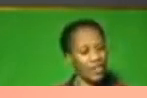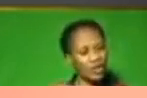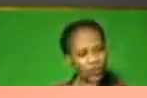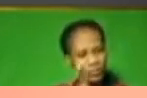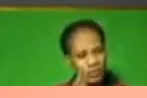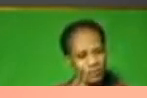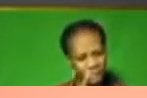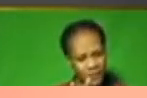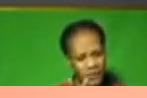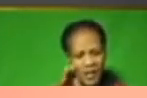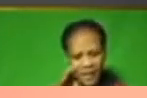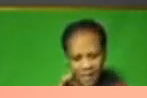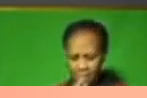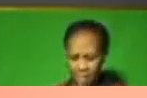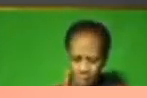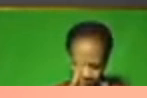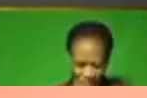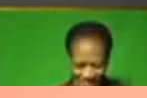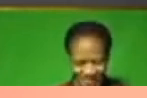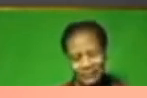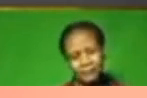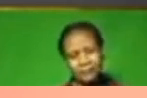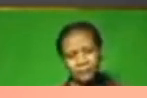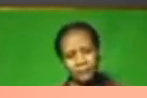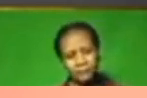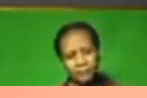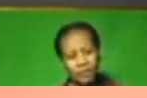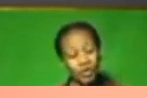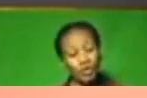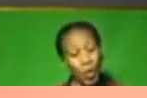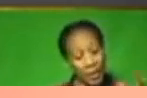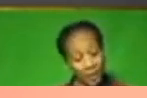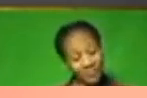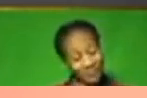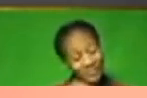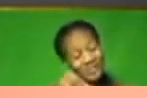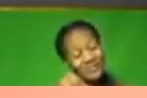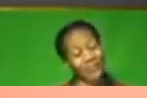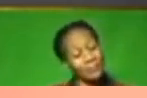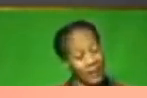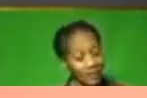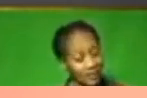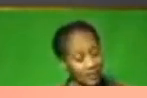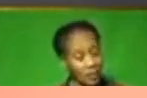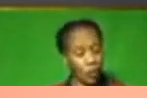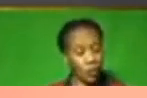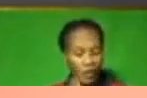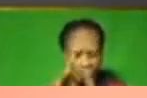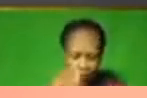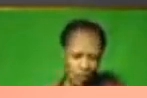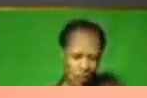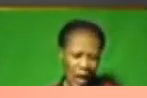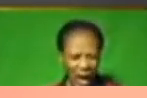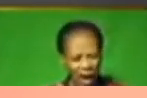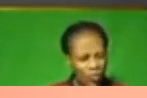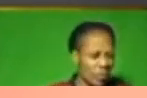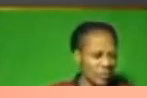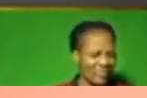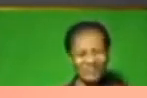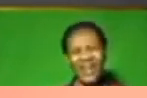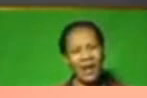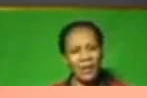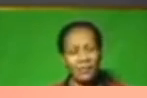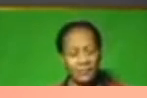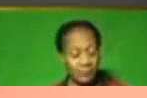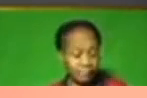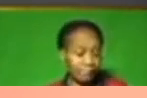Gender-Based Violence and Femicide. As part of this plan, we are focused on prevention measures,